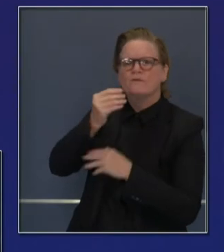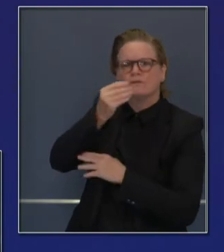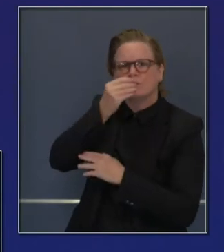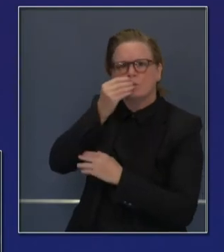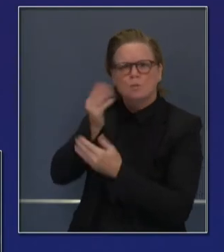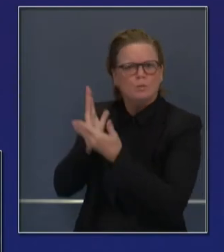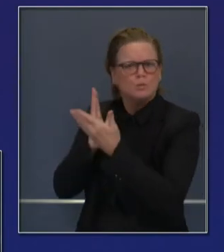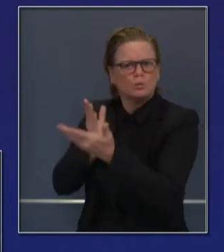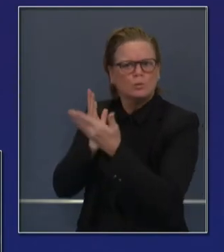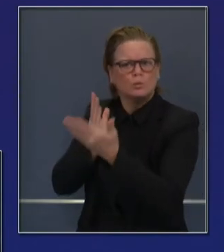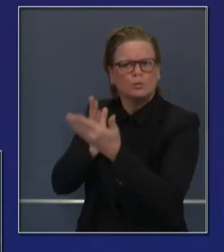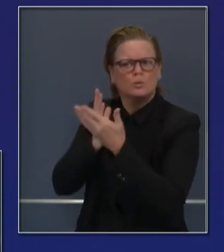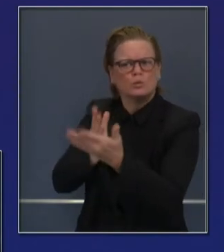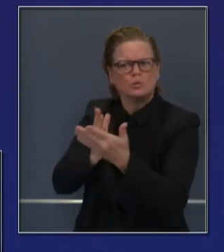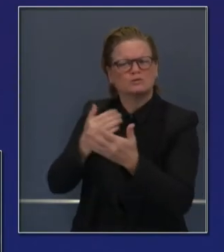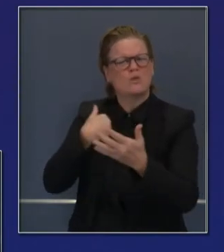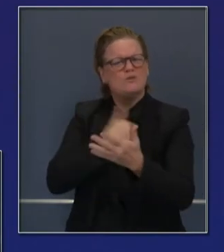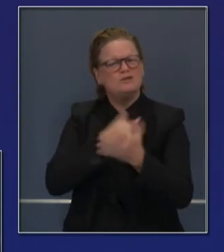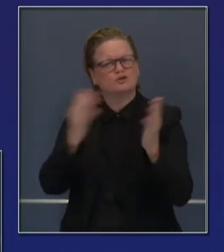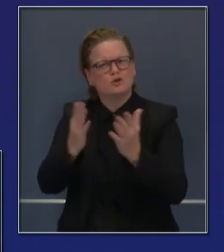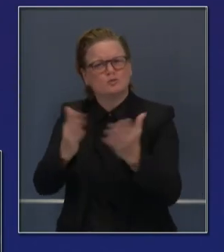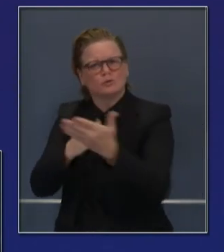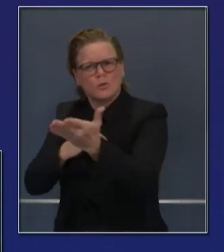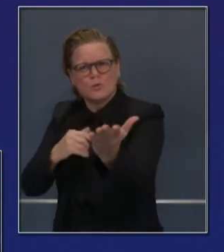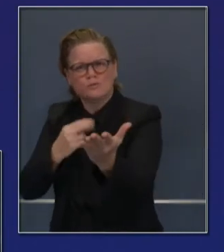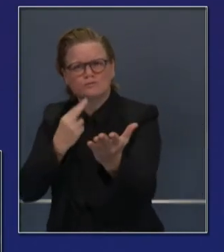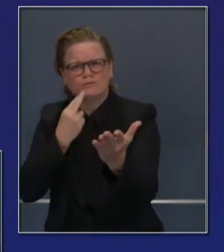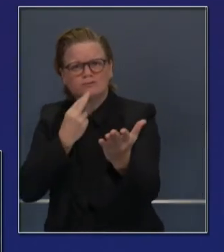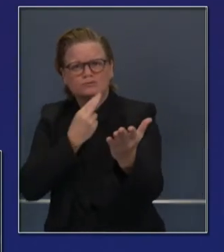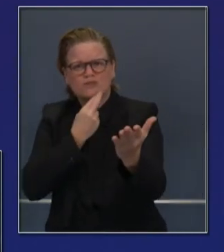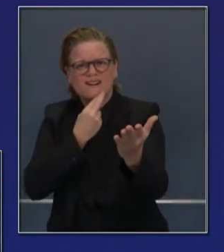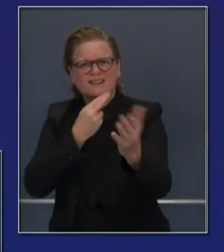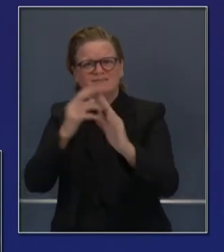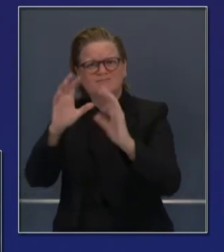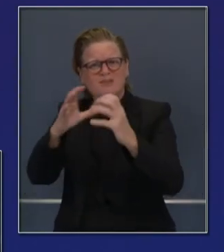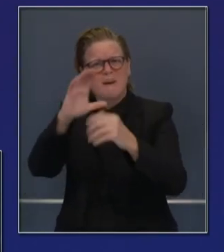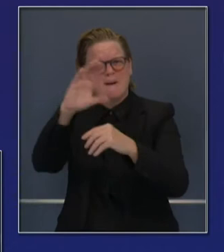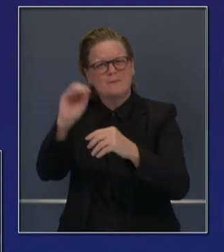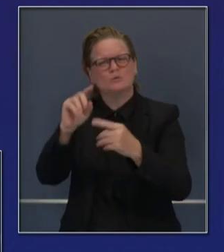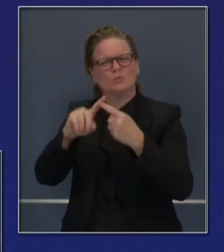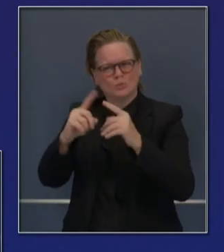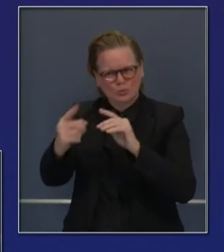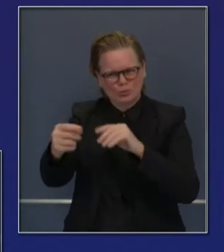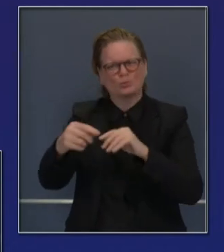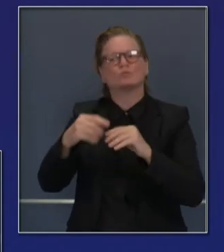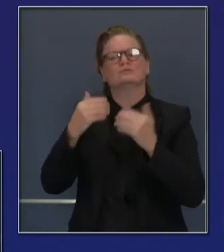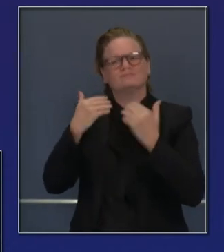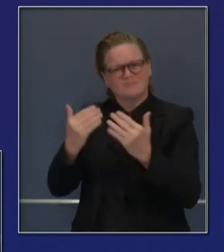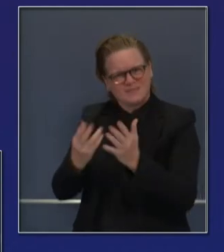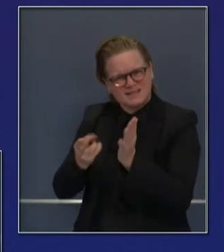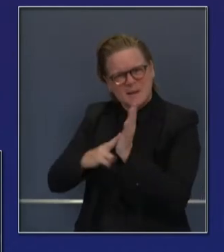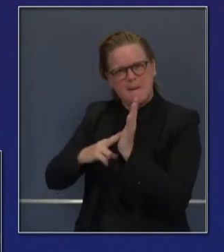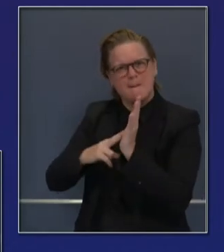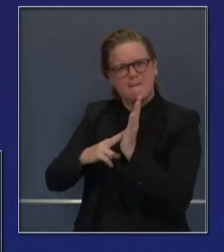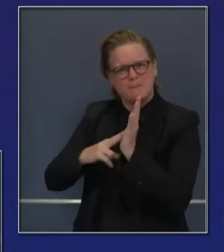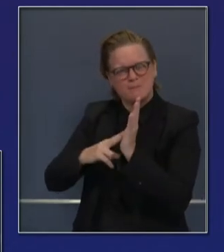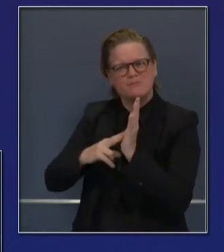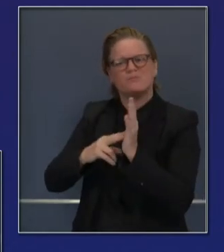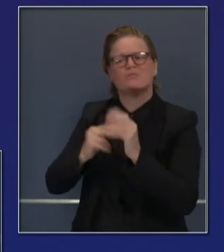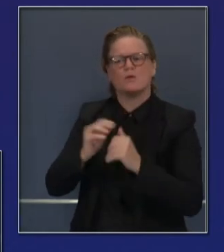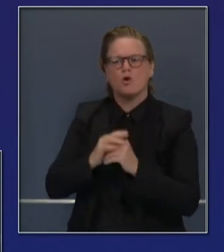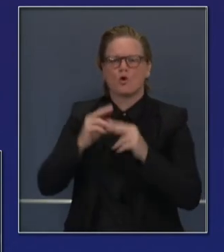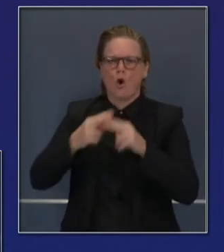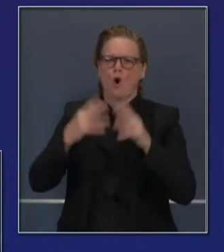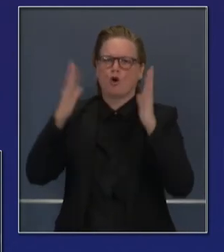restaurant industry, it is important that we share more information about the Great Plates program. It's not a panacea. Nothing about it's